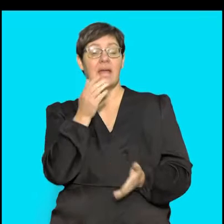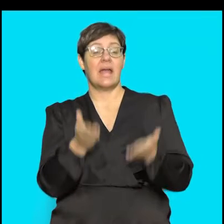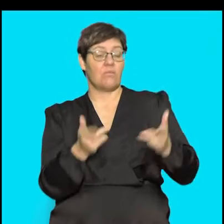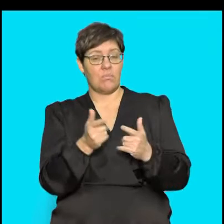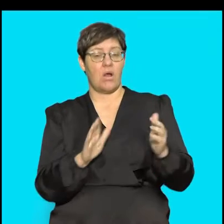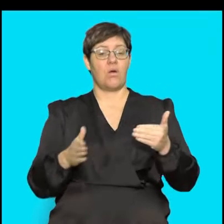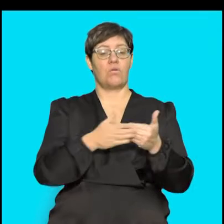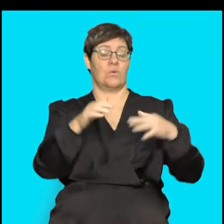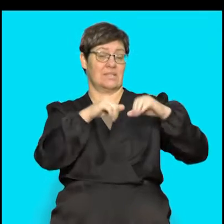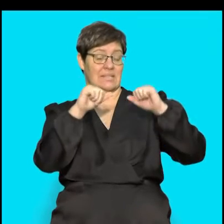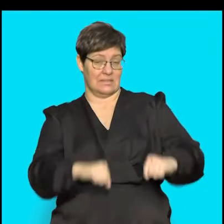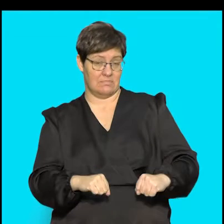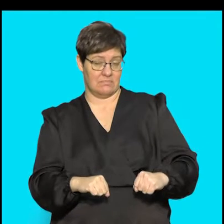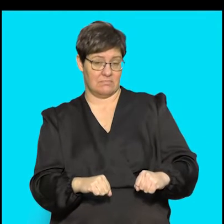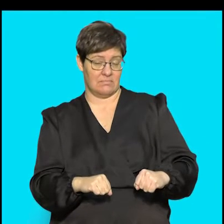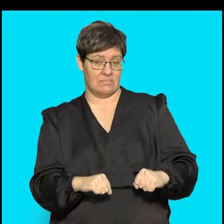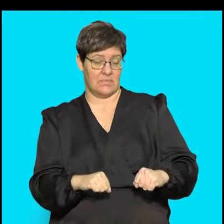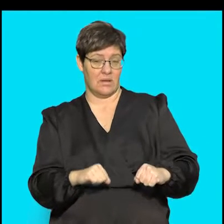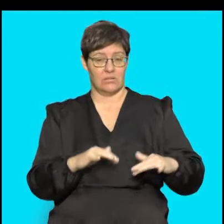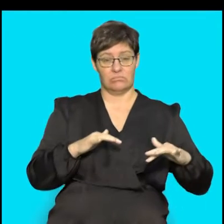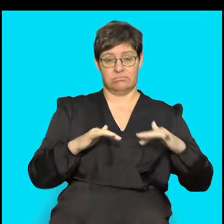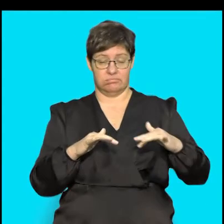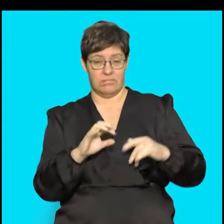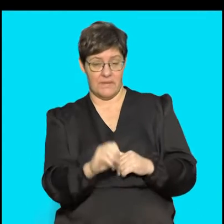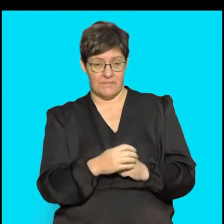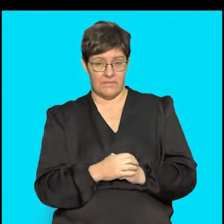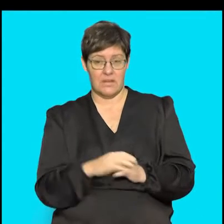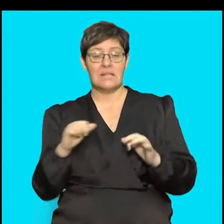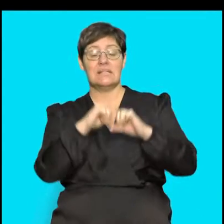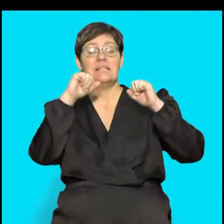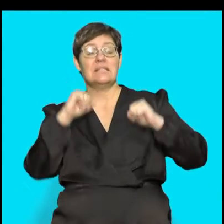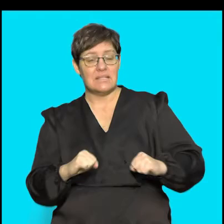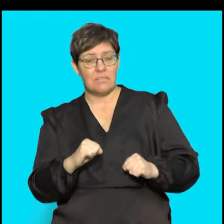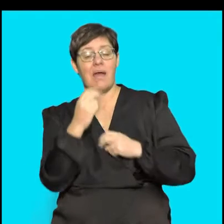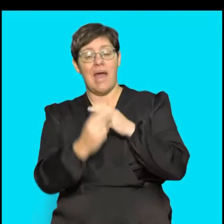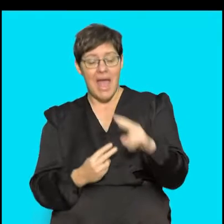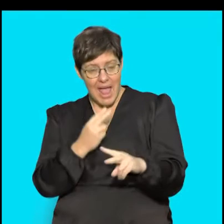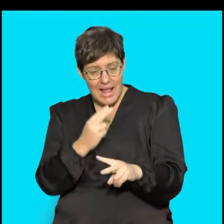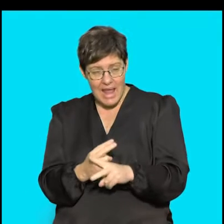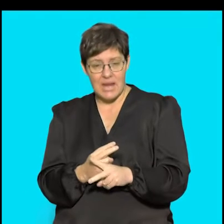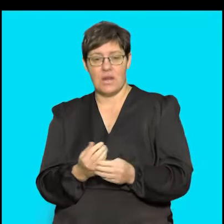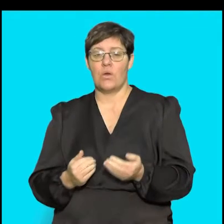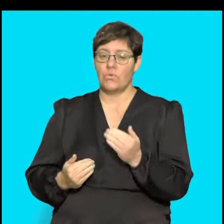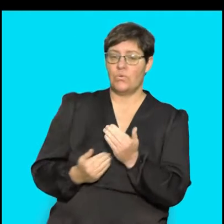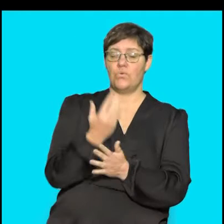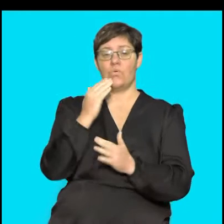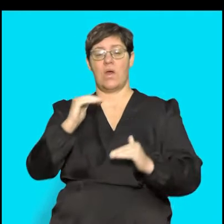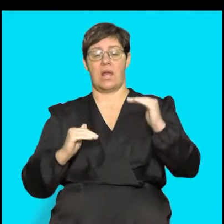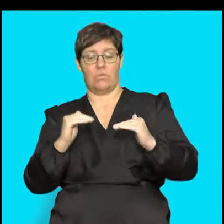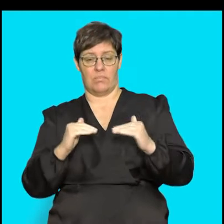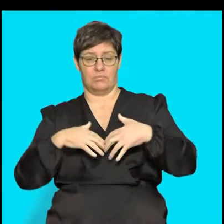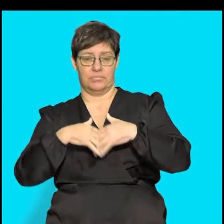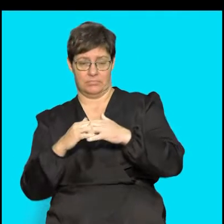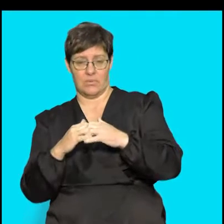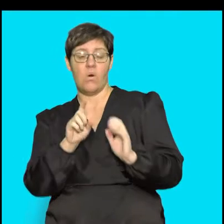When the equilibrium in a closed system is disturbed, the system will reinstate a new